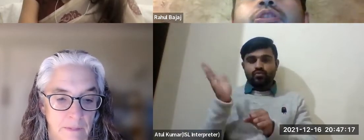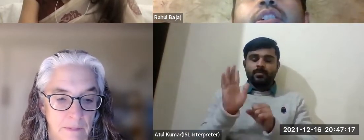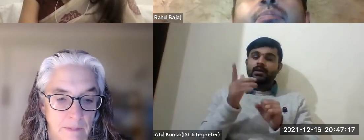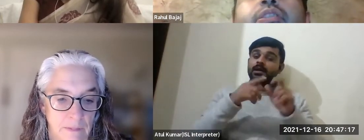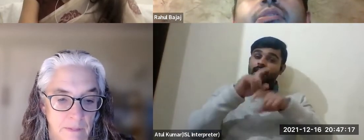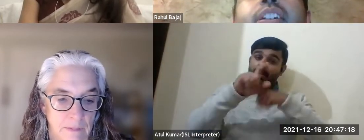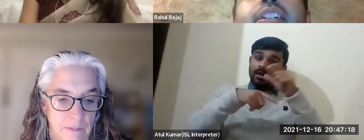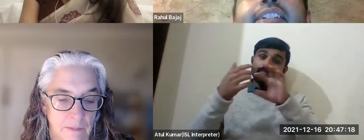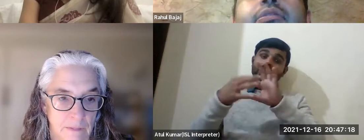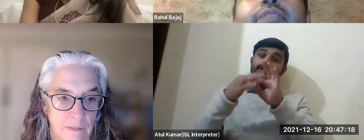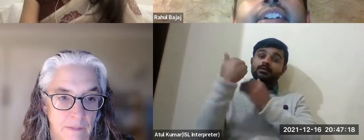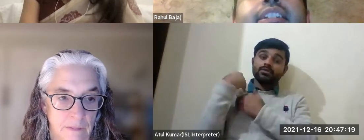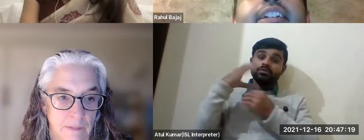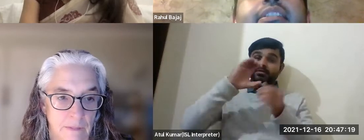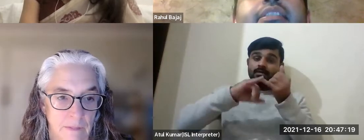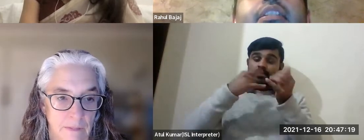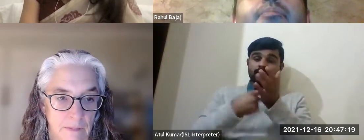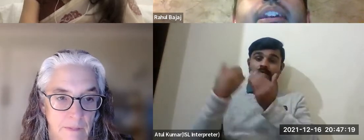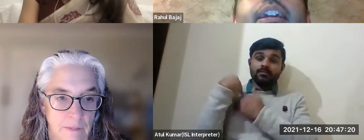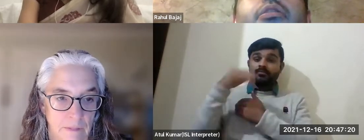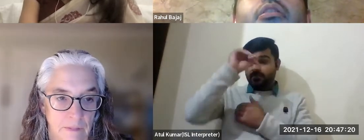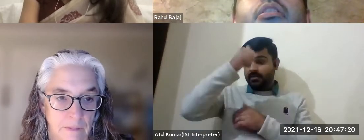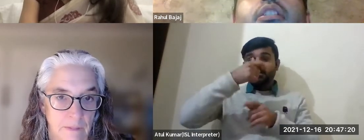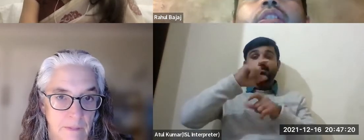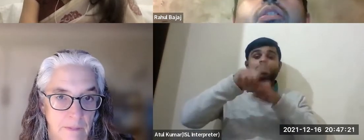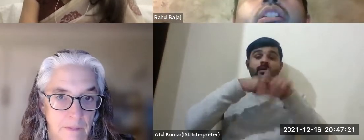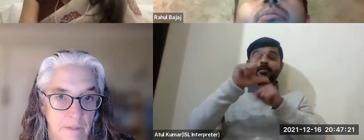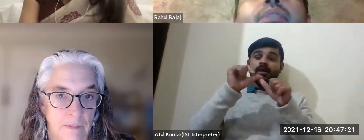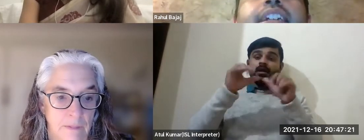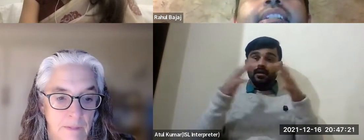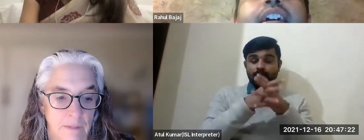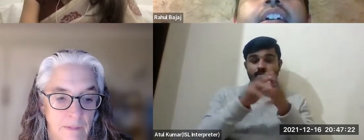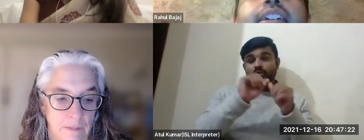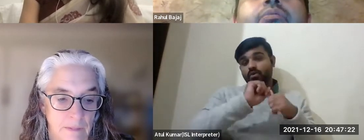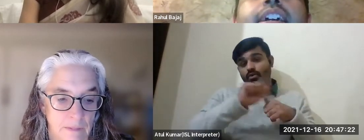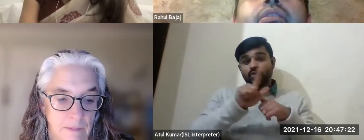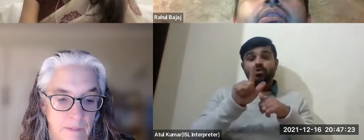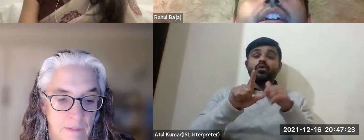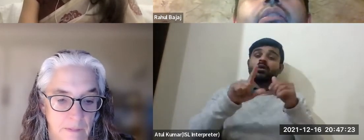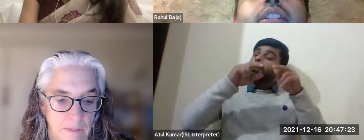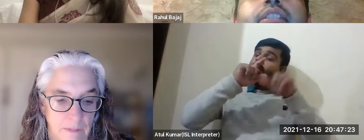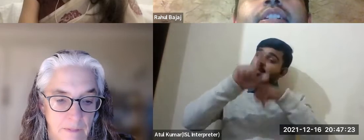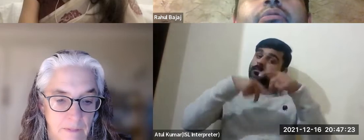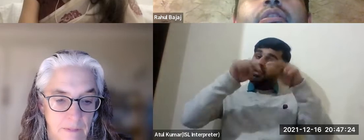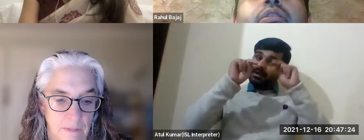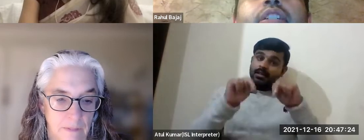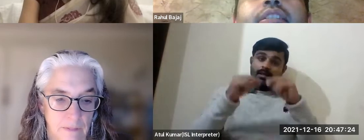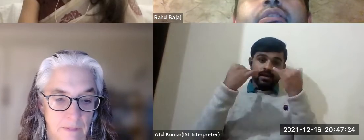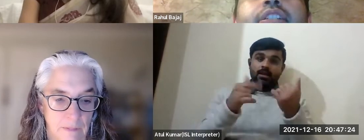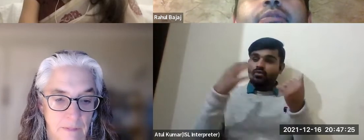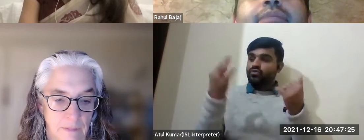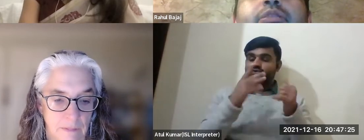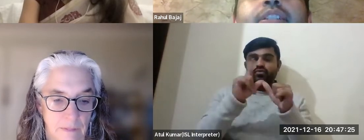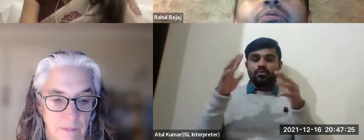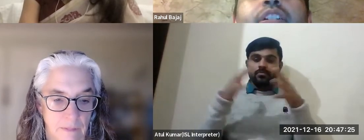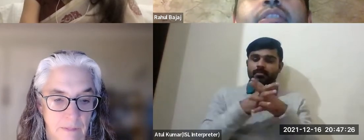corporate social responsibility. So under Indian company law, all companies are required now under the new law, as in